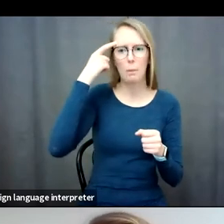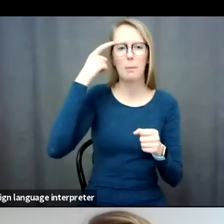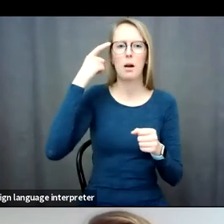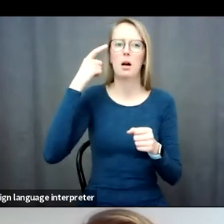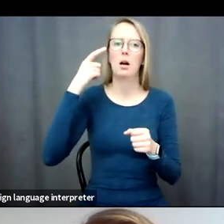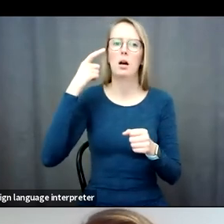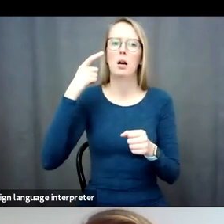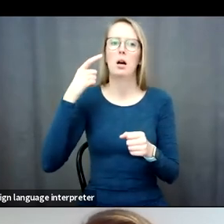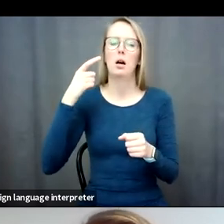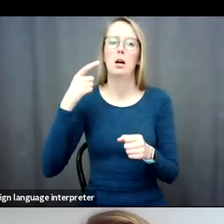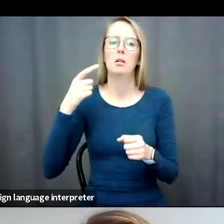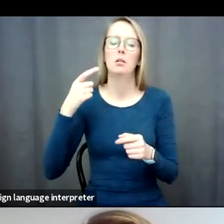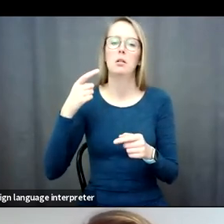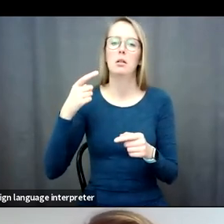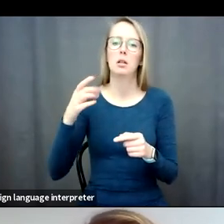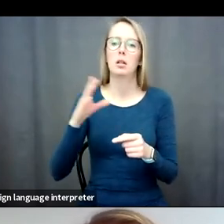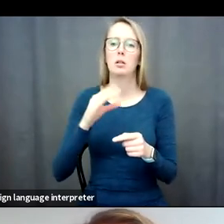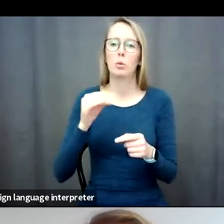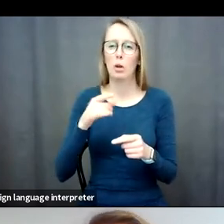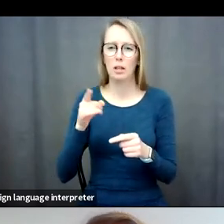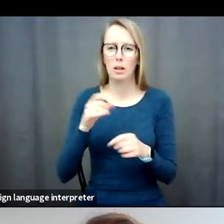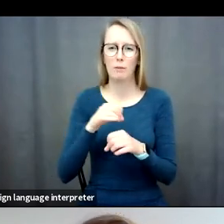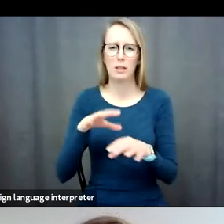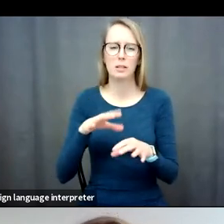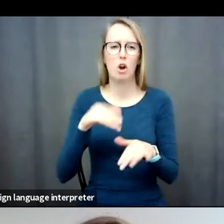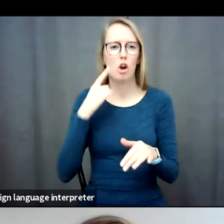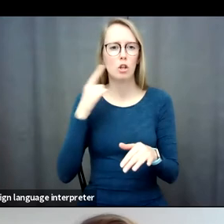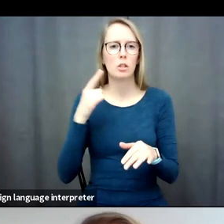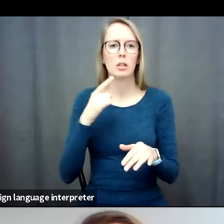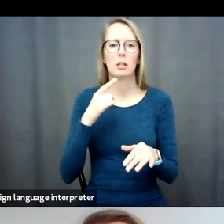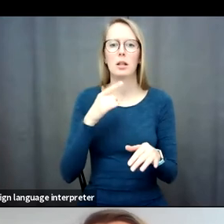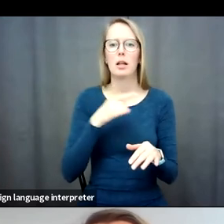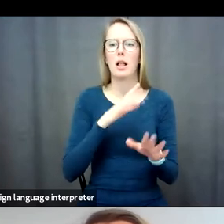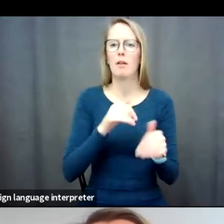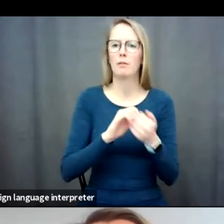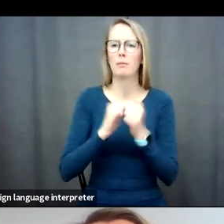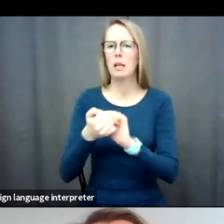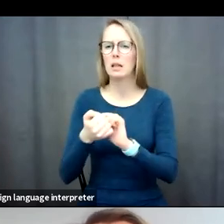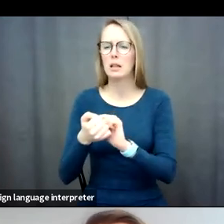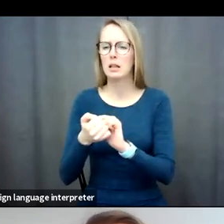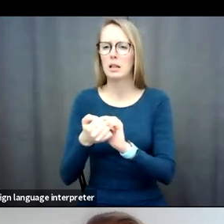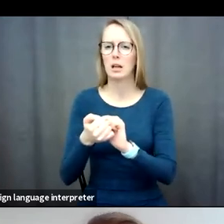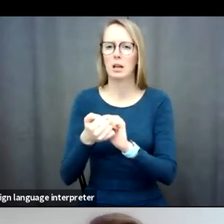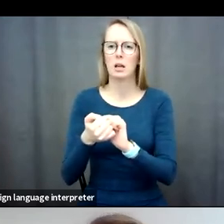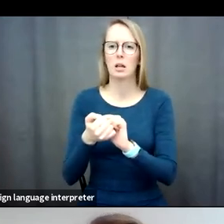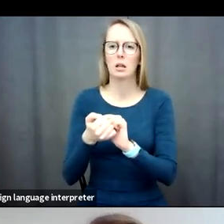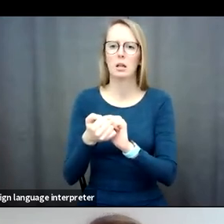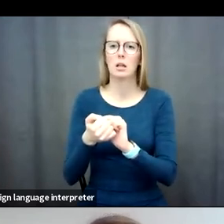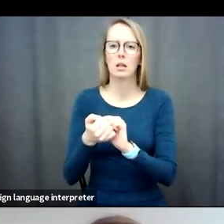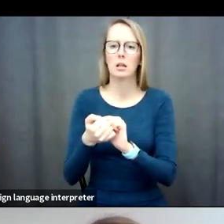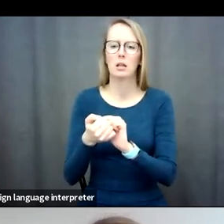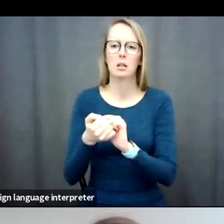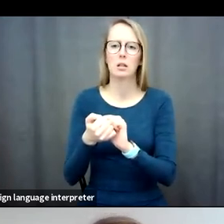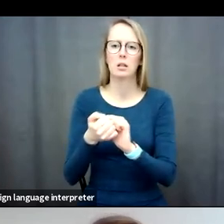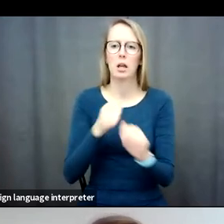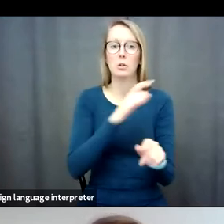guess it's the word that most of you have heard about. You have this big shift is from, it's like the headlines